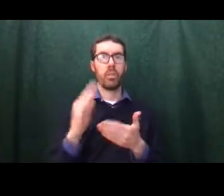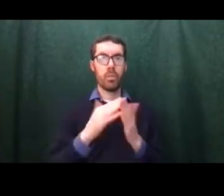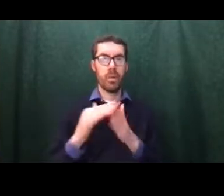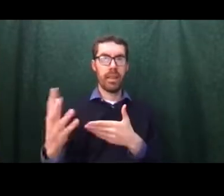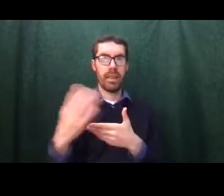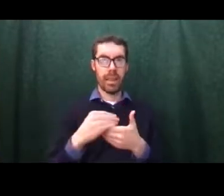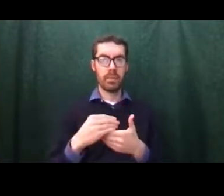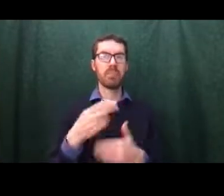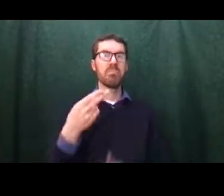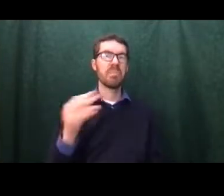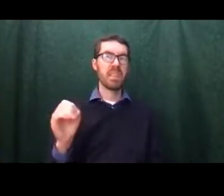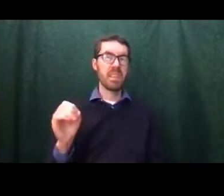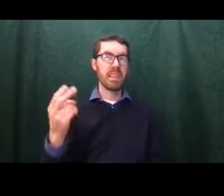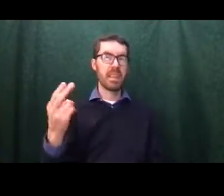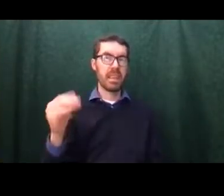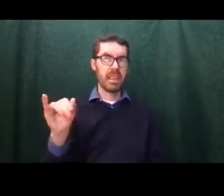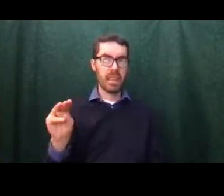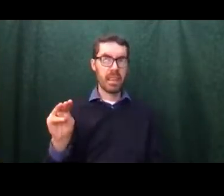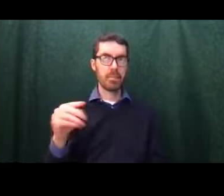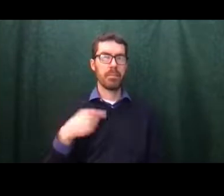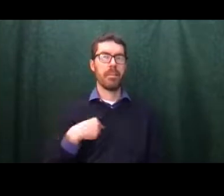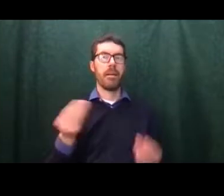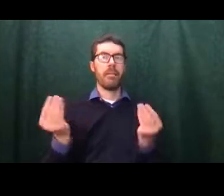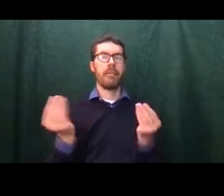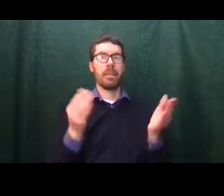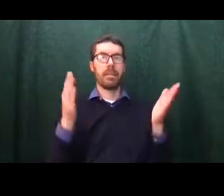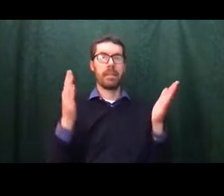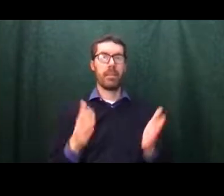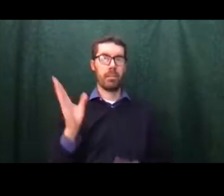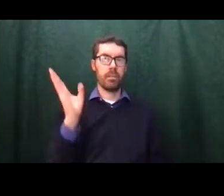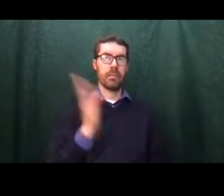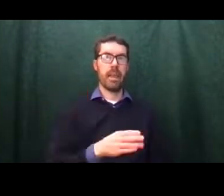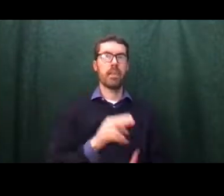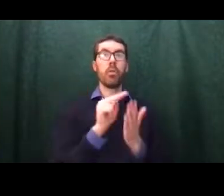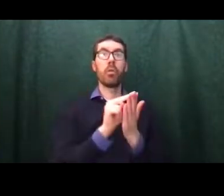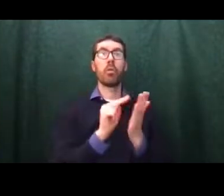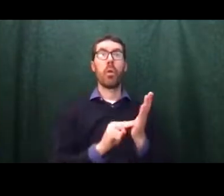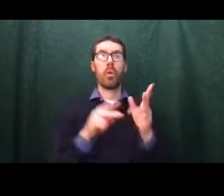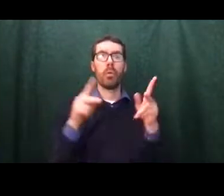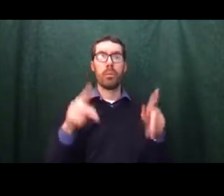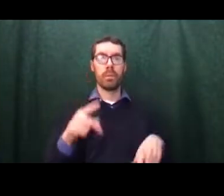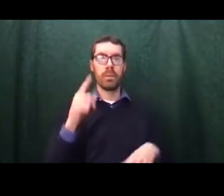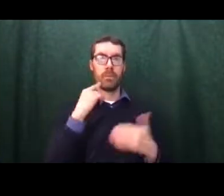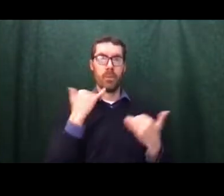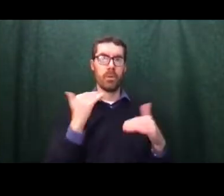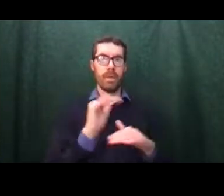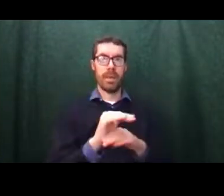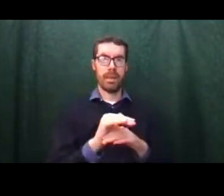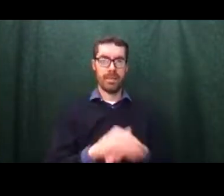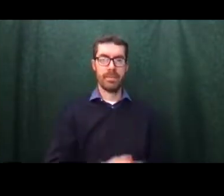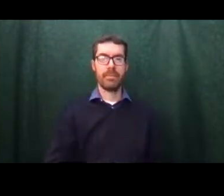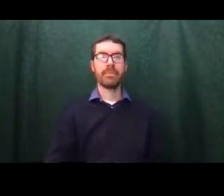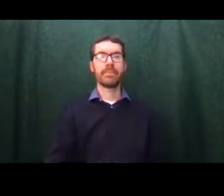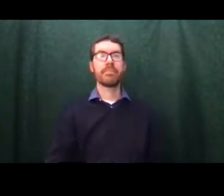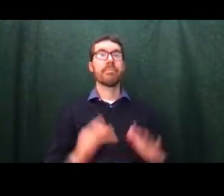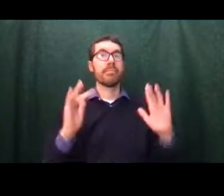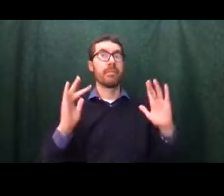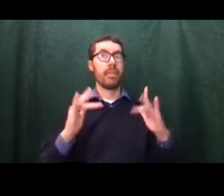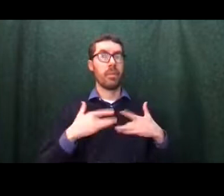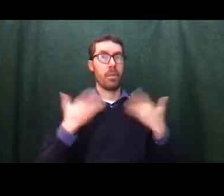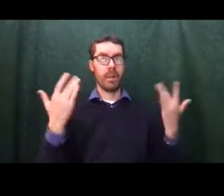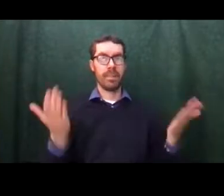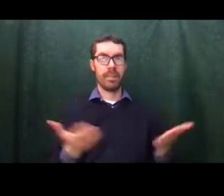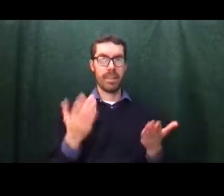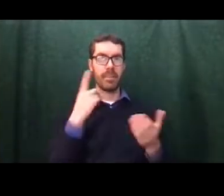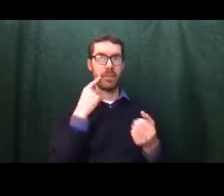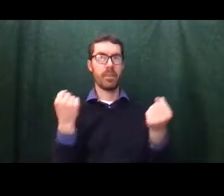pronouns, and I will be the facilitator / note taker for this session tonight. I'm thrilled to be here to